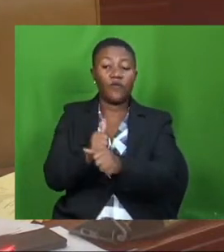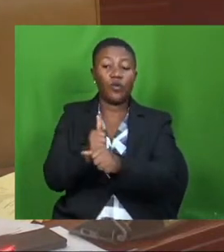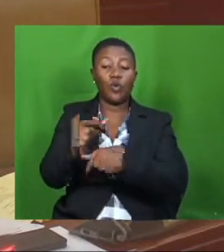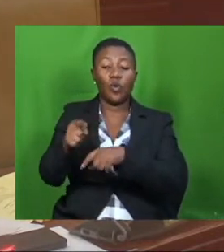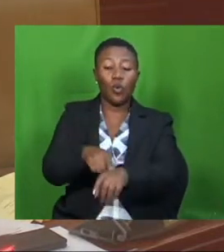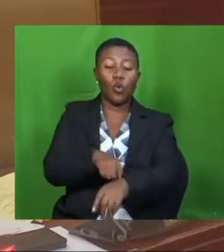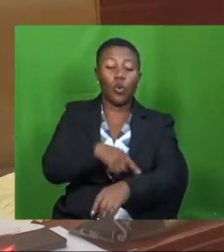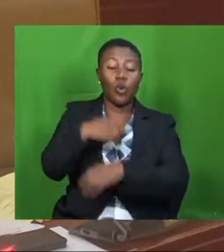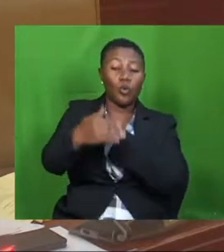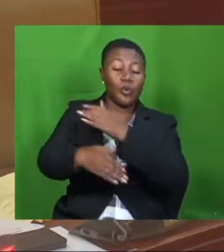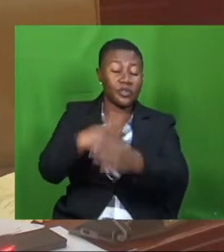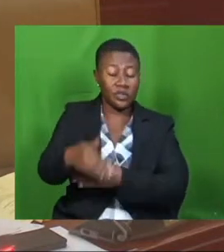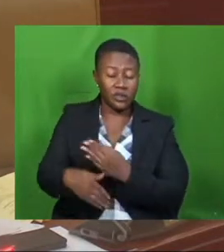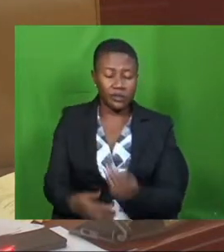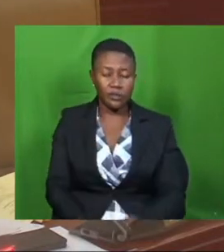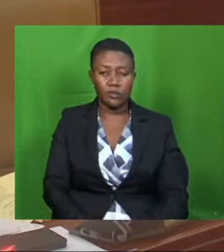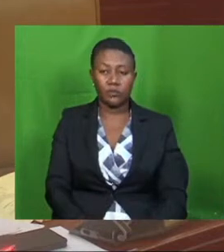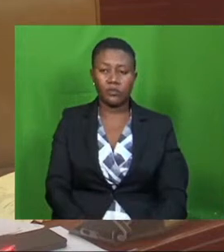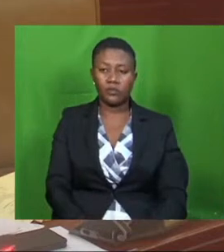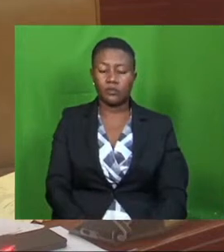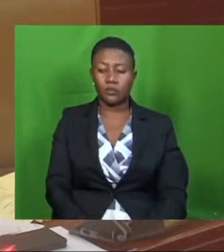example. I gave